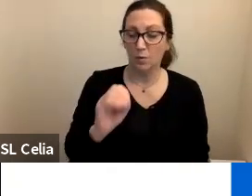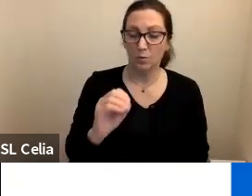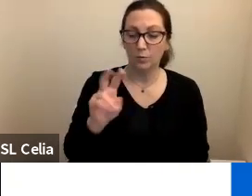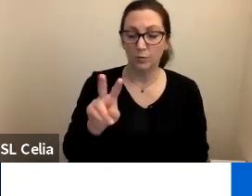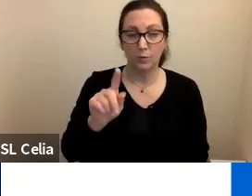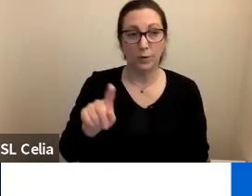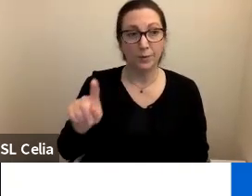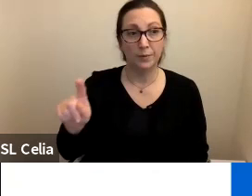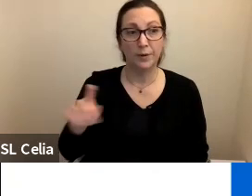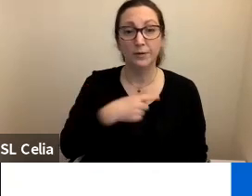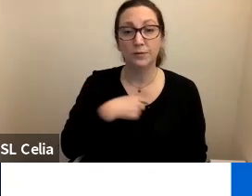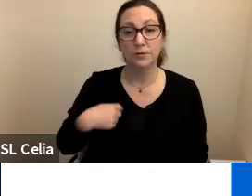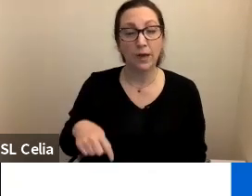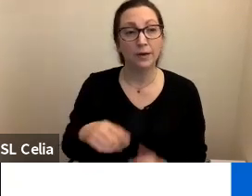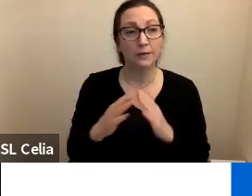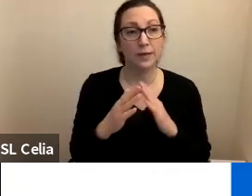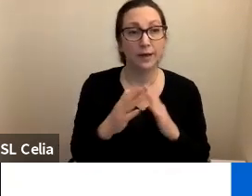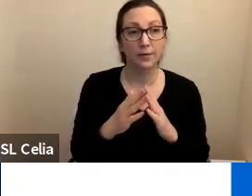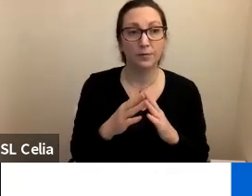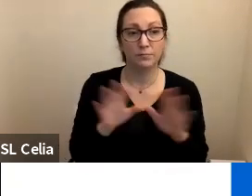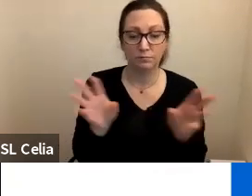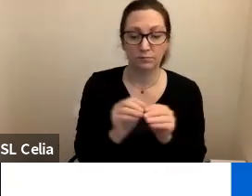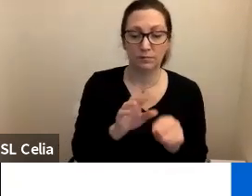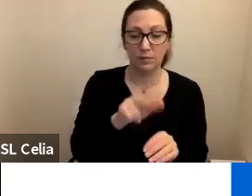Chinatown neighborhood, there were 33 applicants.